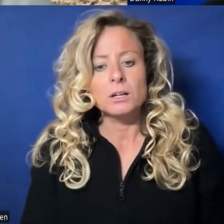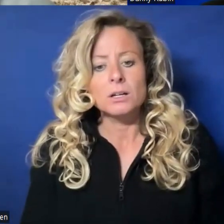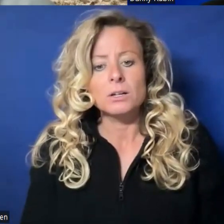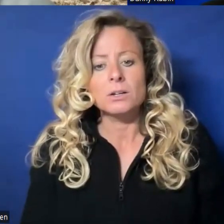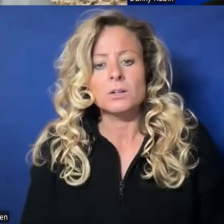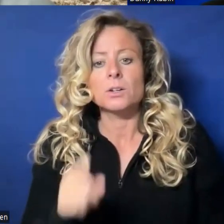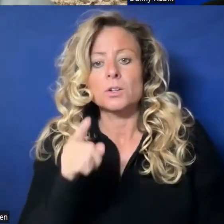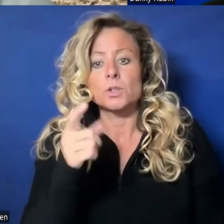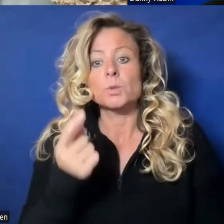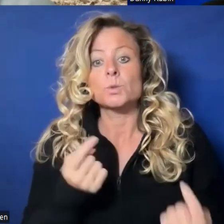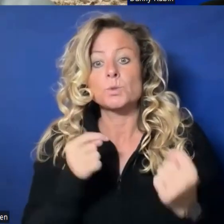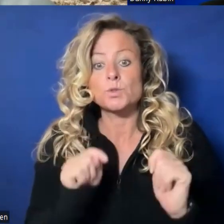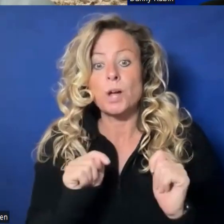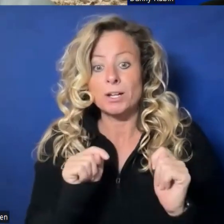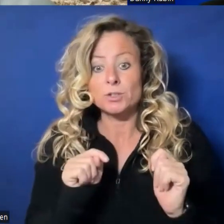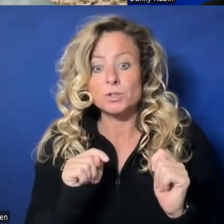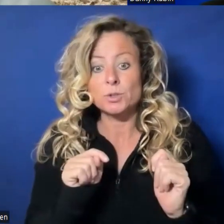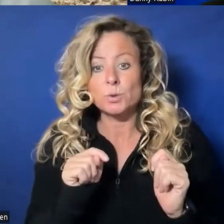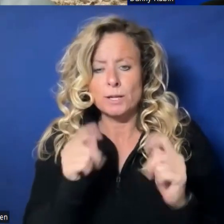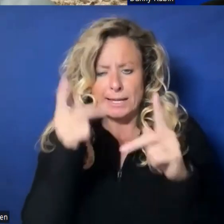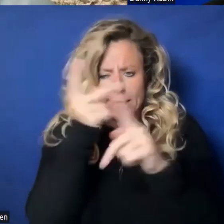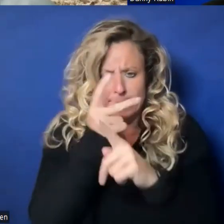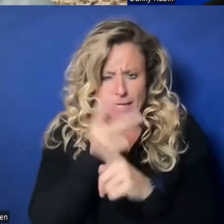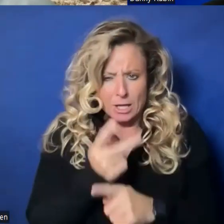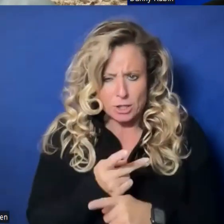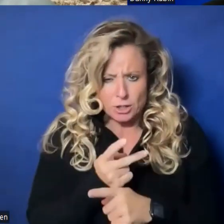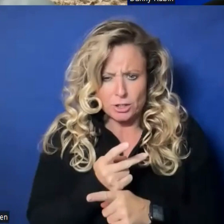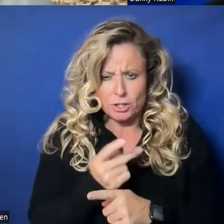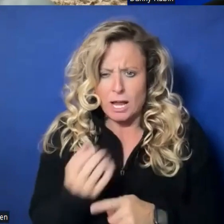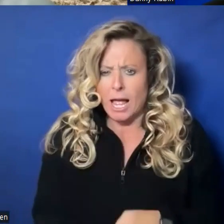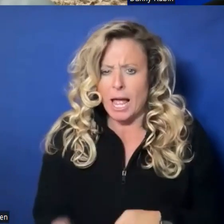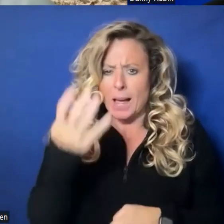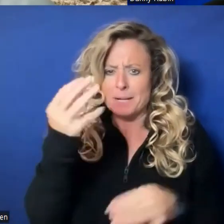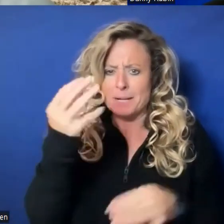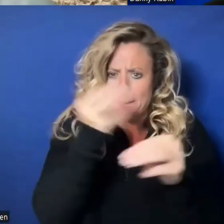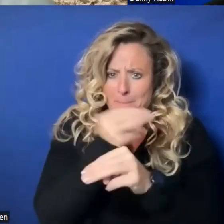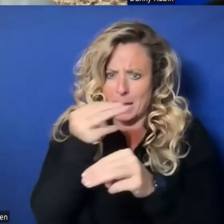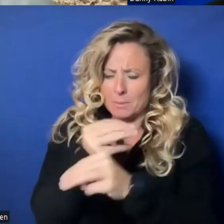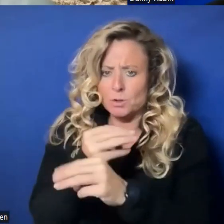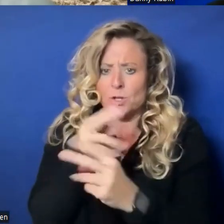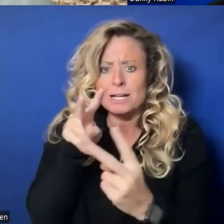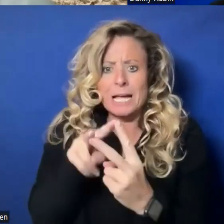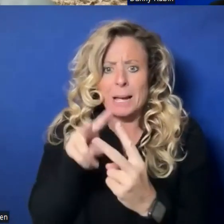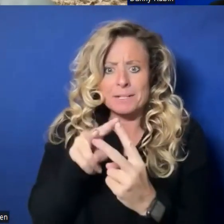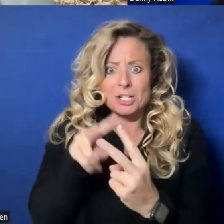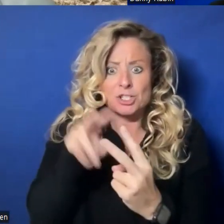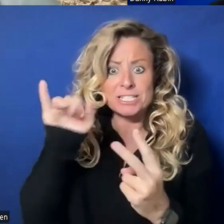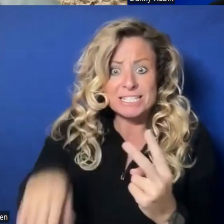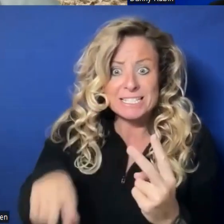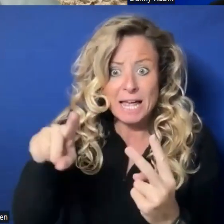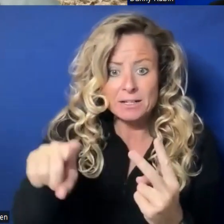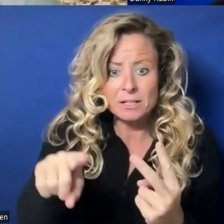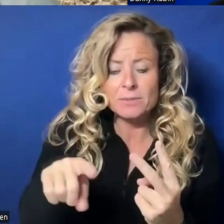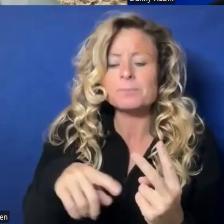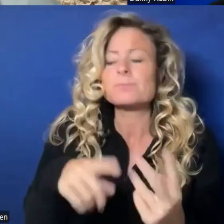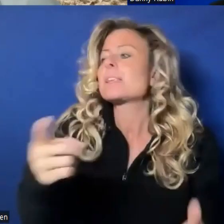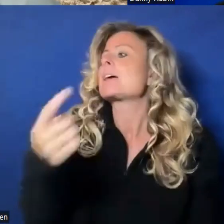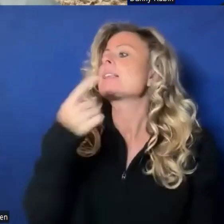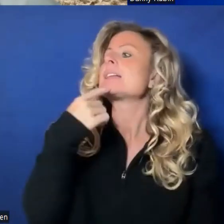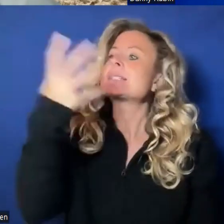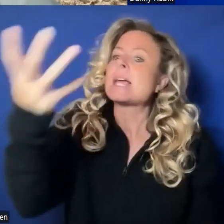try to calculate how many mathematical combination is there. Like, if let's say